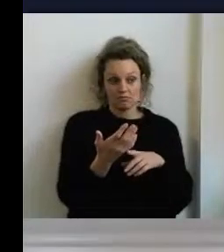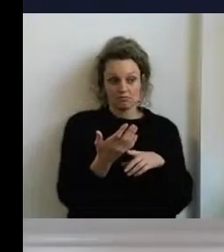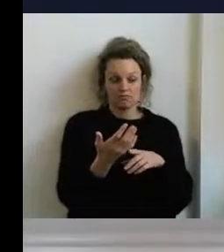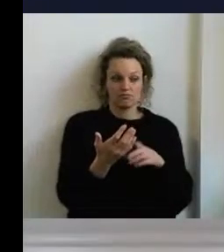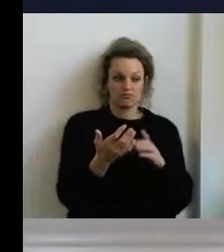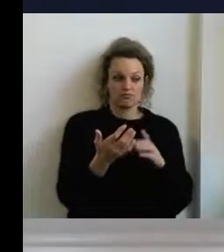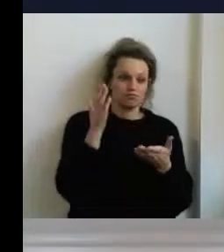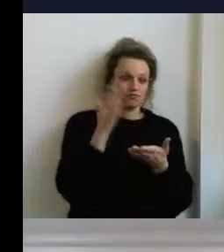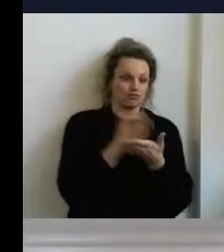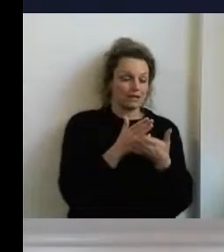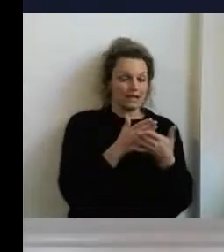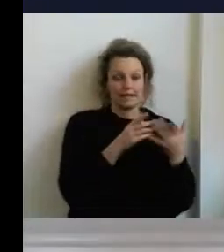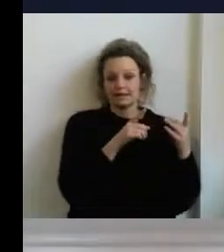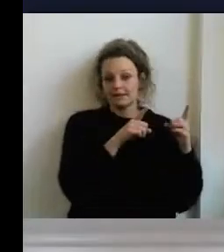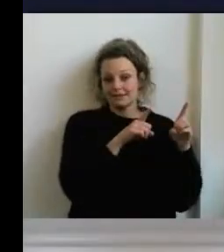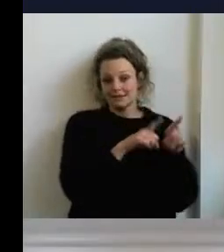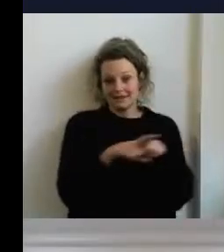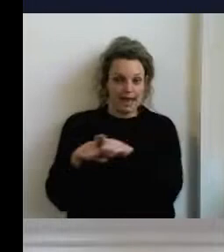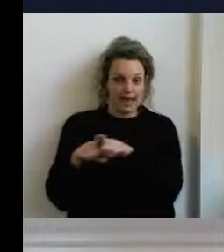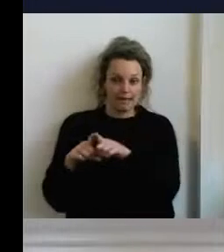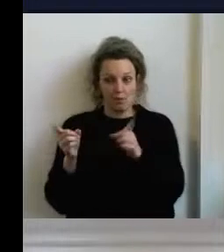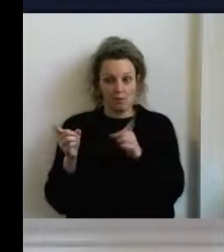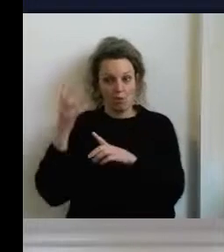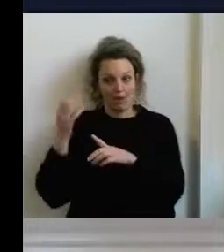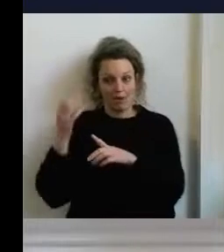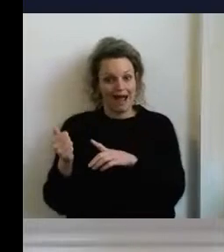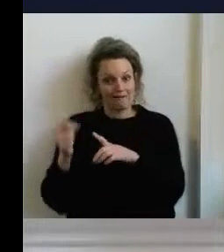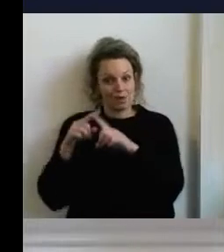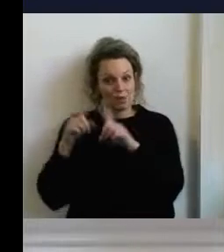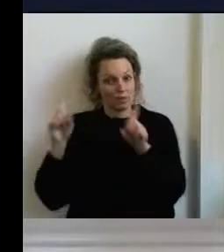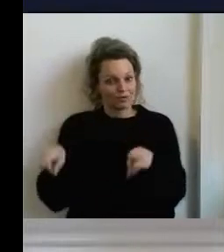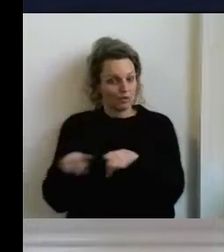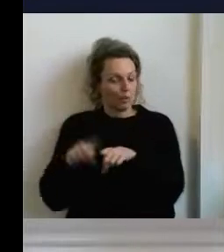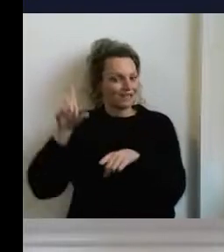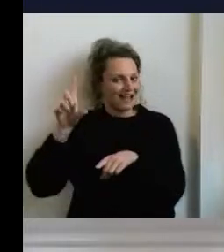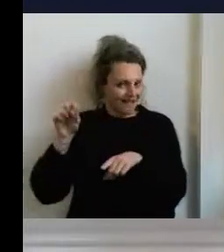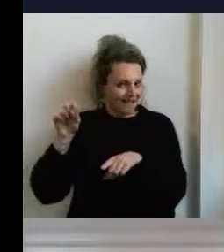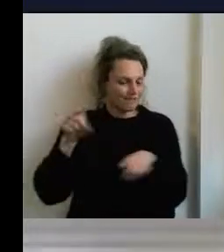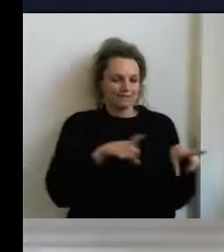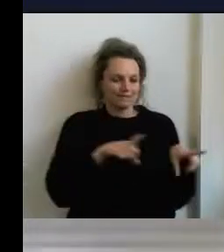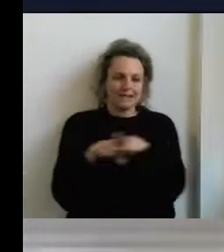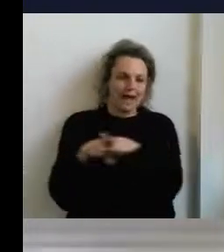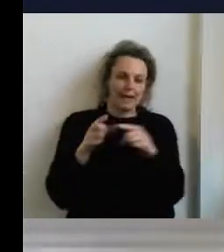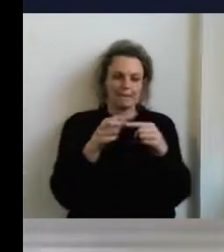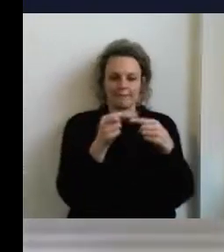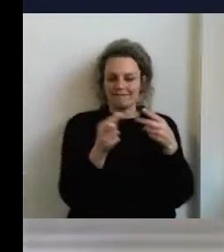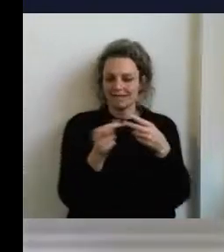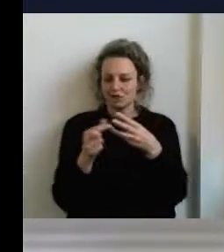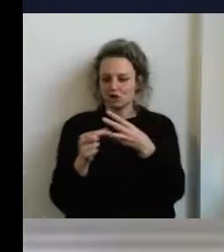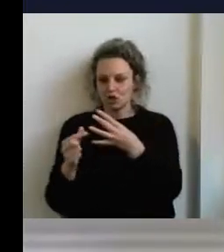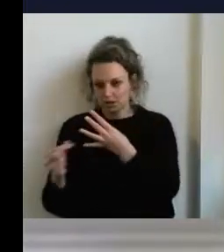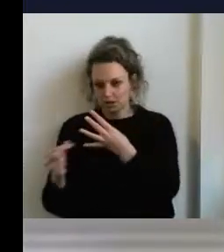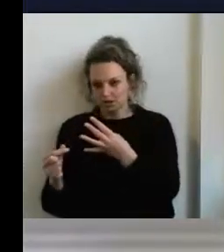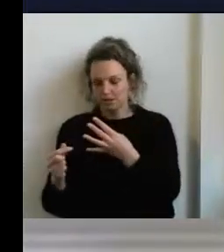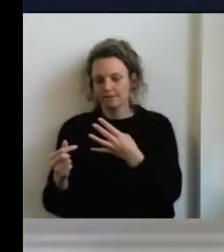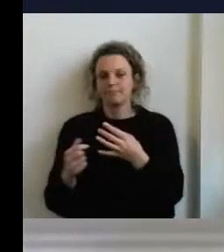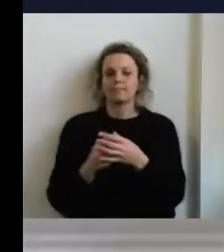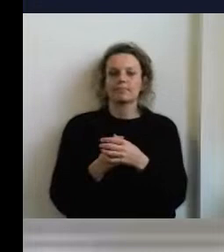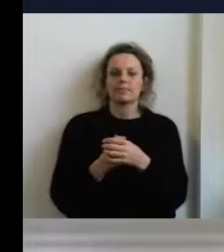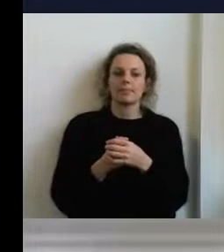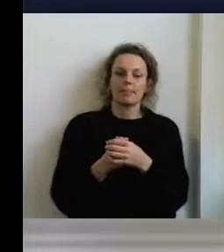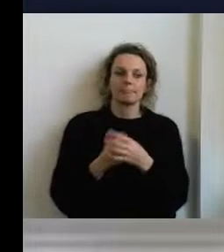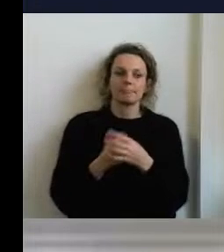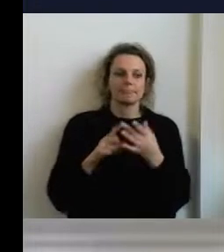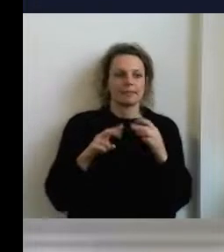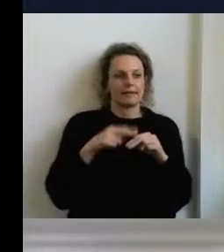the same as what we have inside of Windows 11. There was a servicing fix we even put out inside of Windows 10. So like if you had